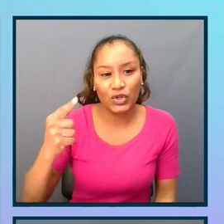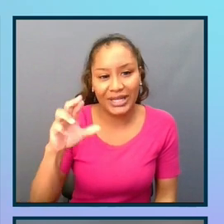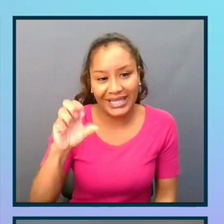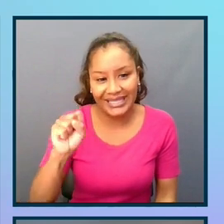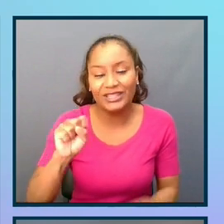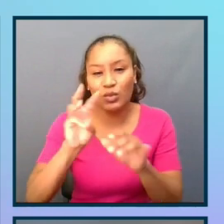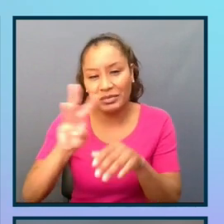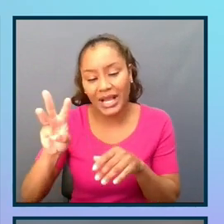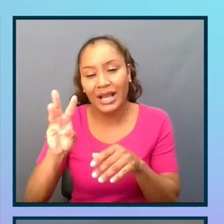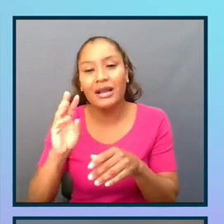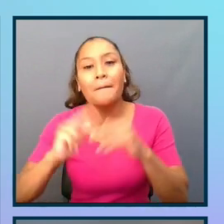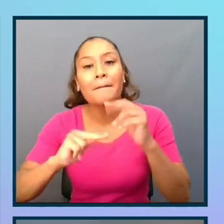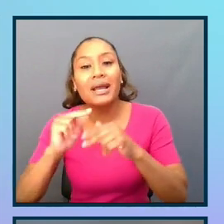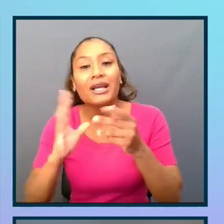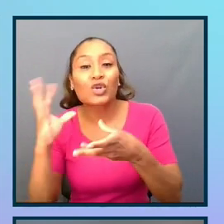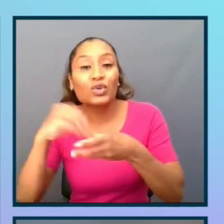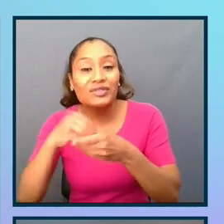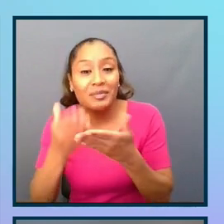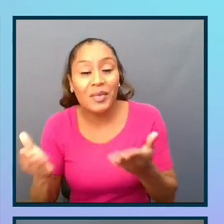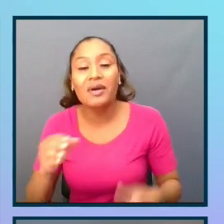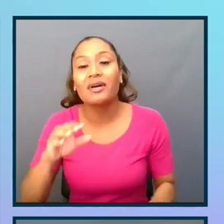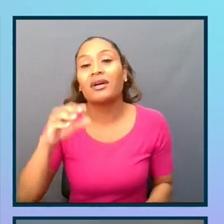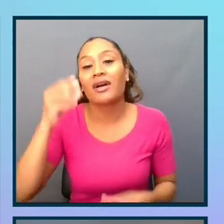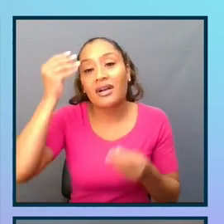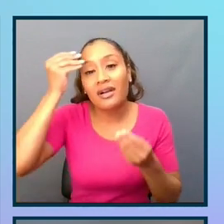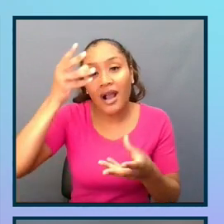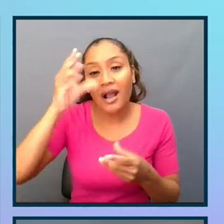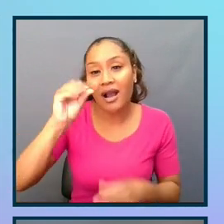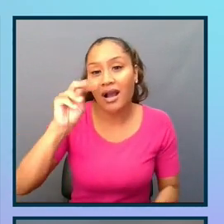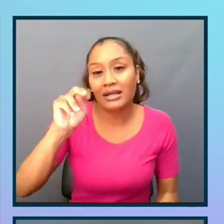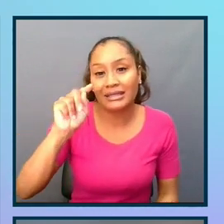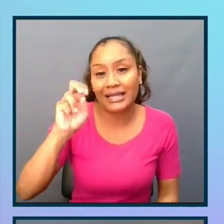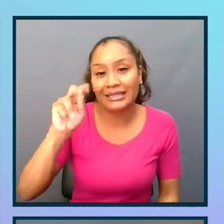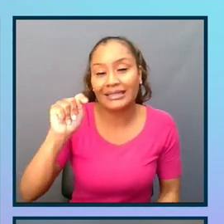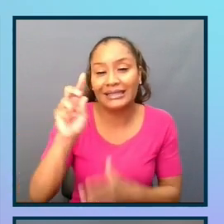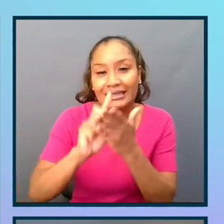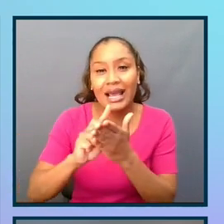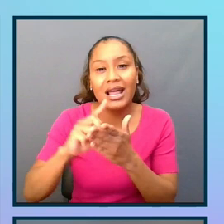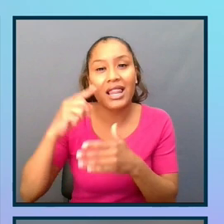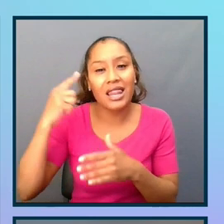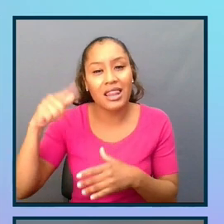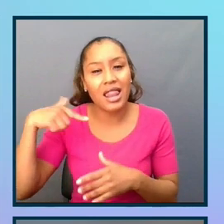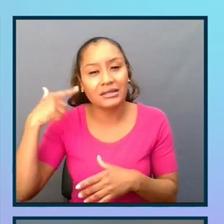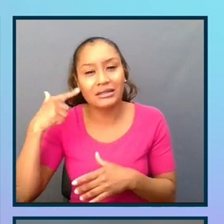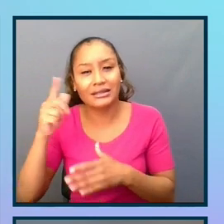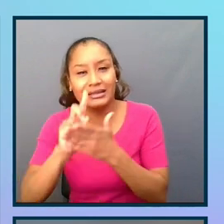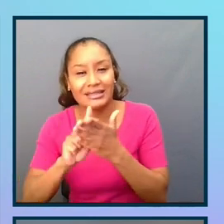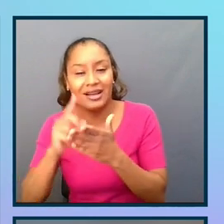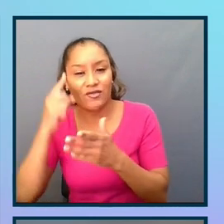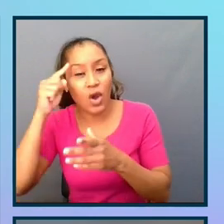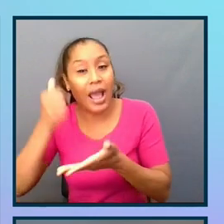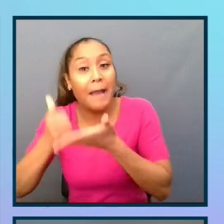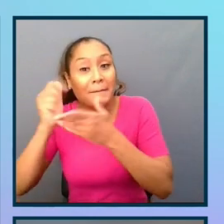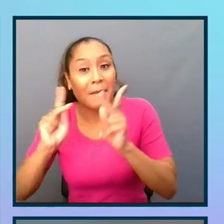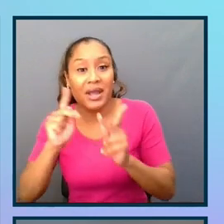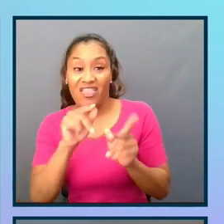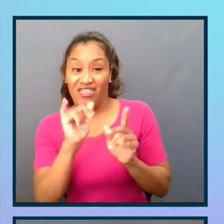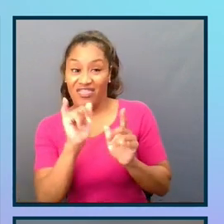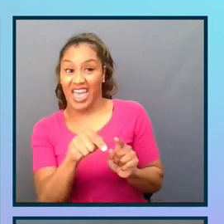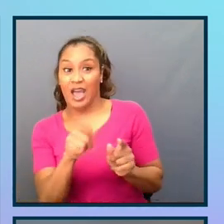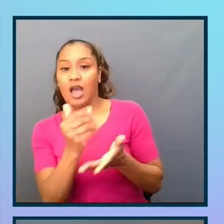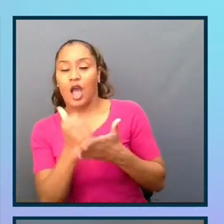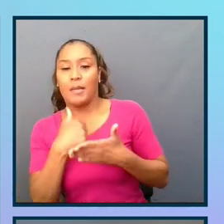inclusive components, Content Design London guidelines for writing about people. These really help us when we're writing our human